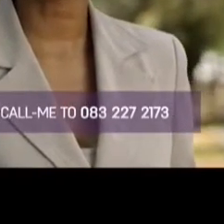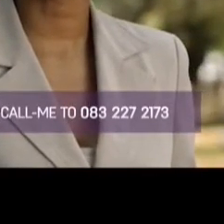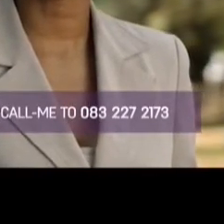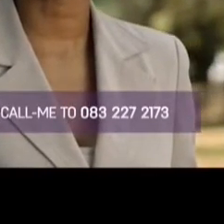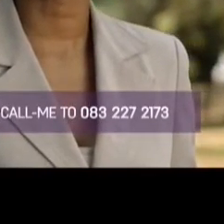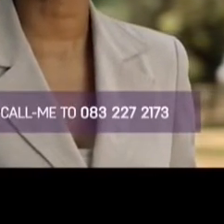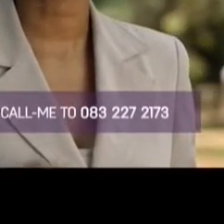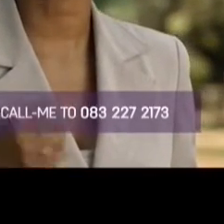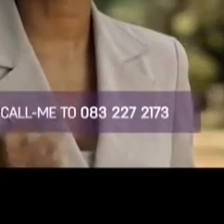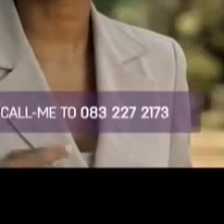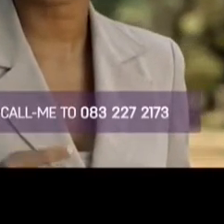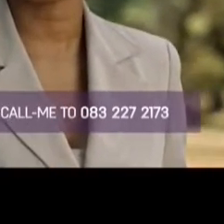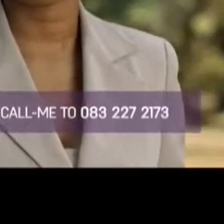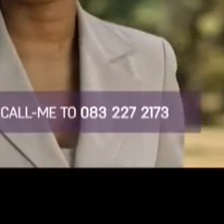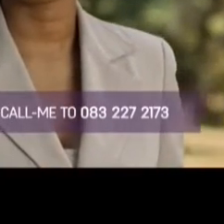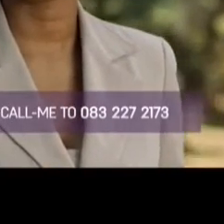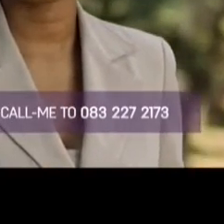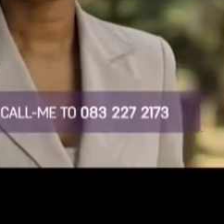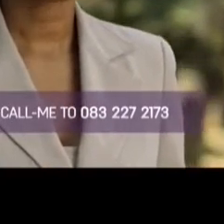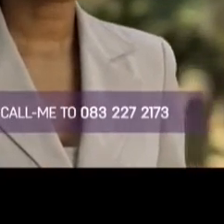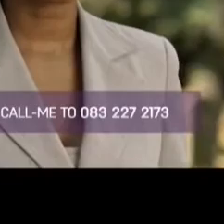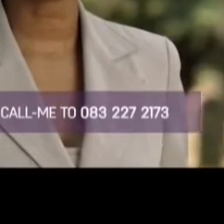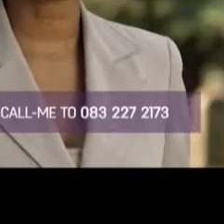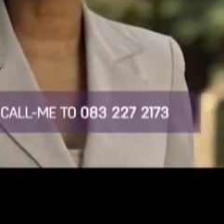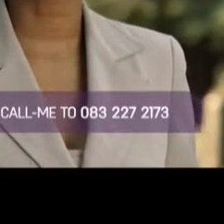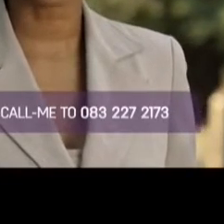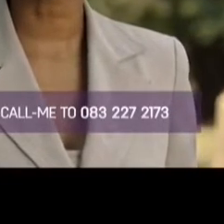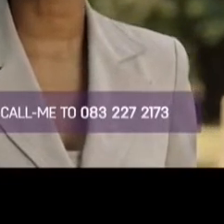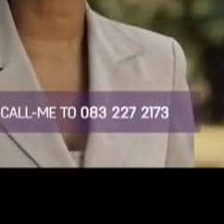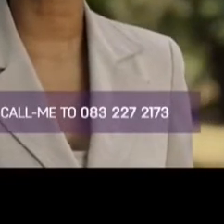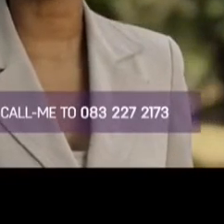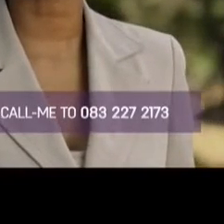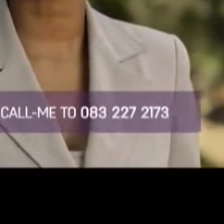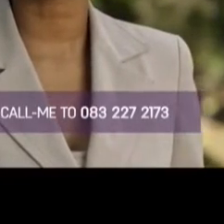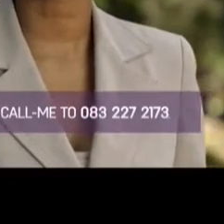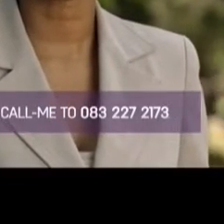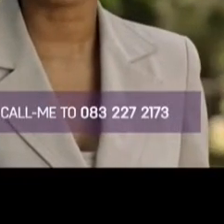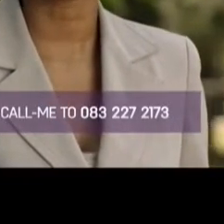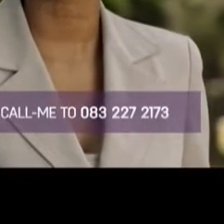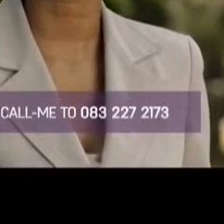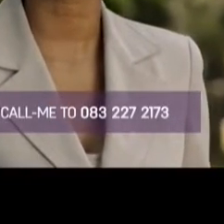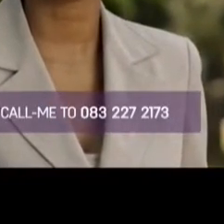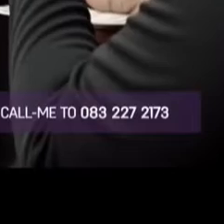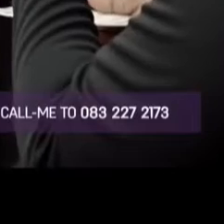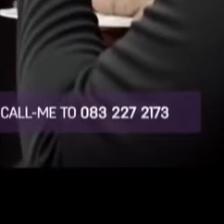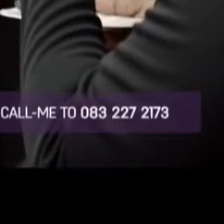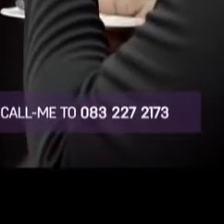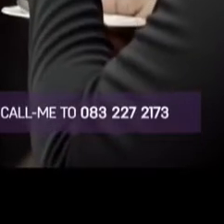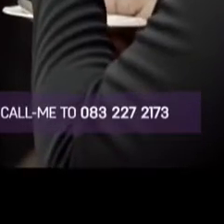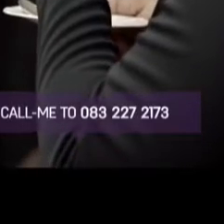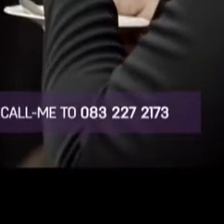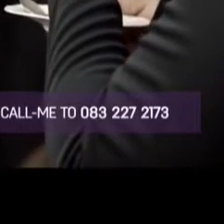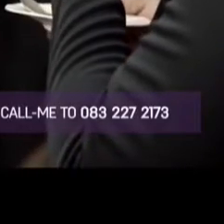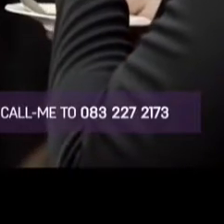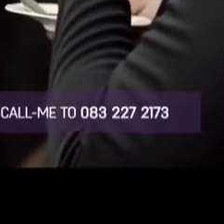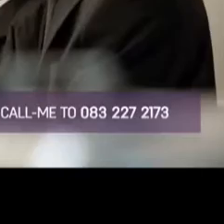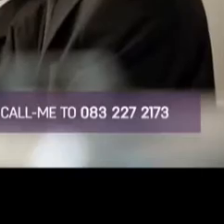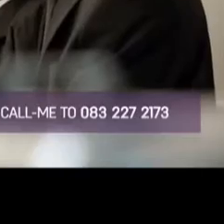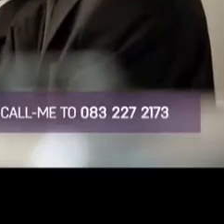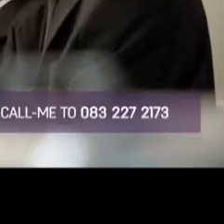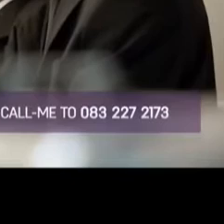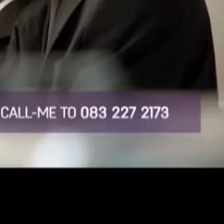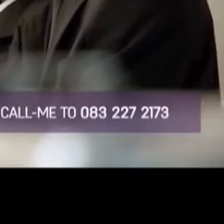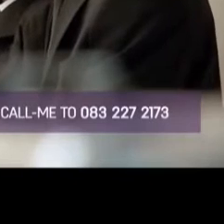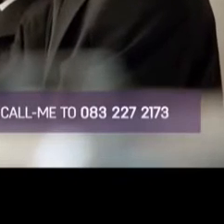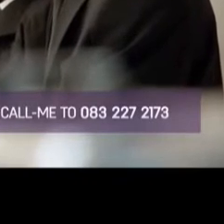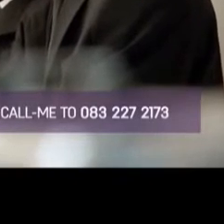of your funeral benefit to the provider benefit. This pays up to 1,500 Rand per month for a year to help a family cover